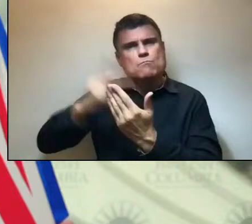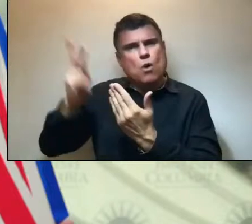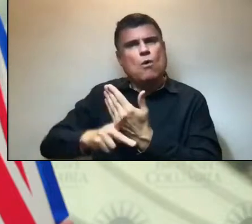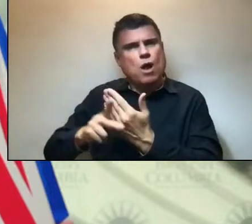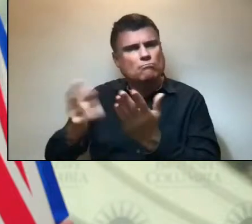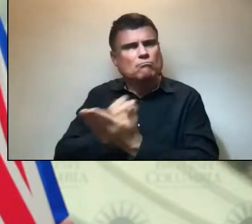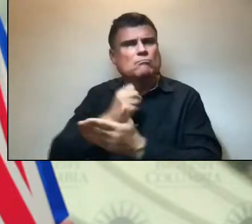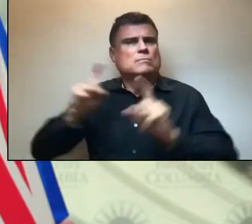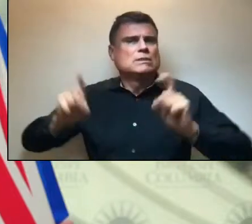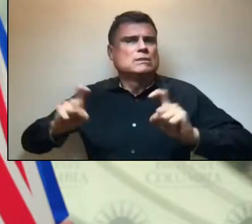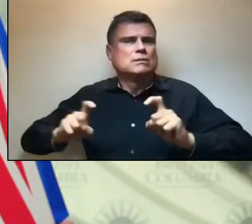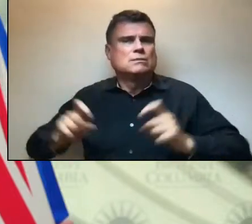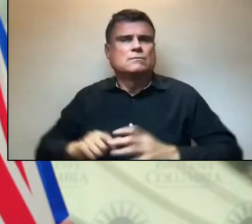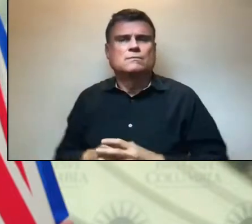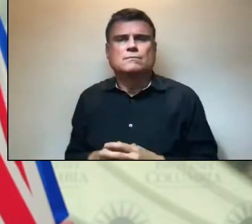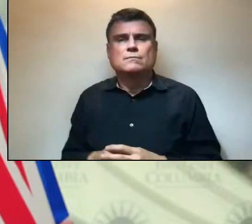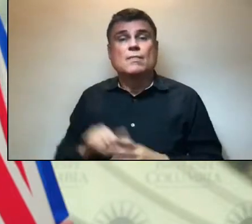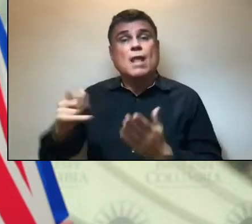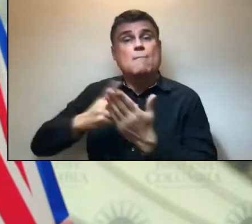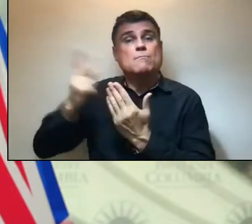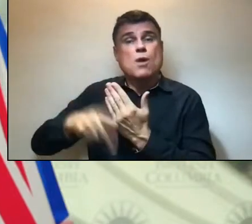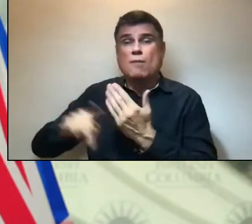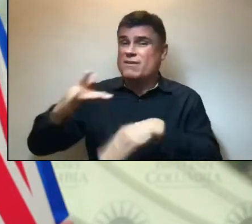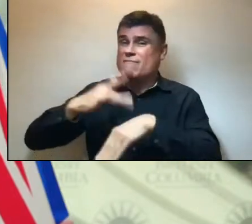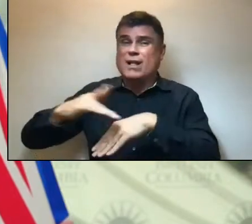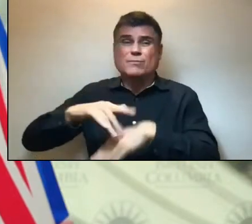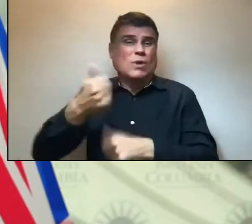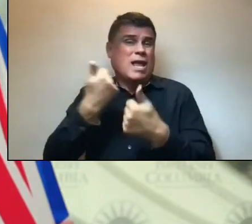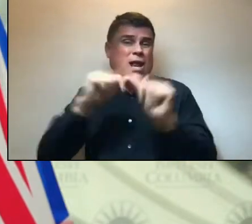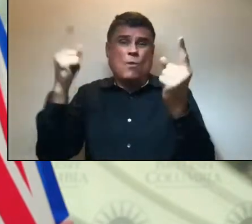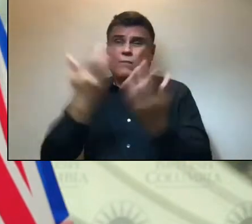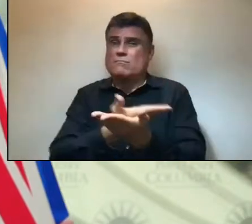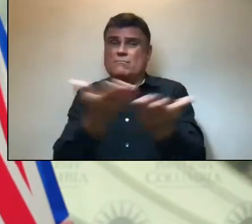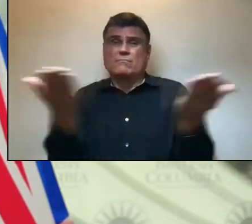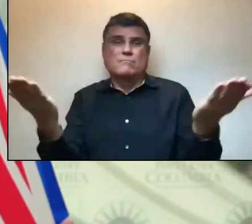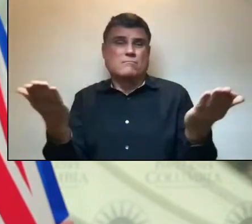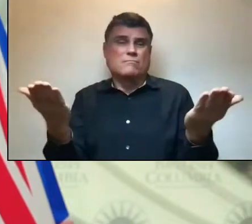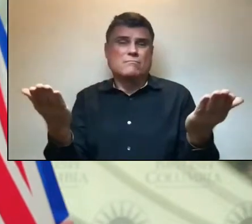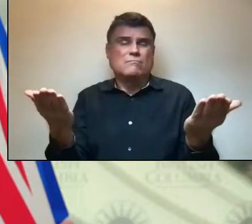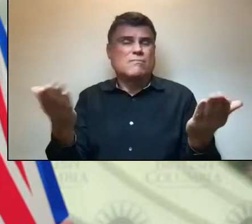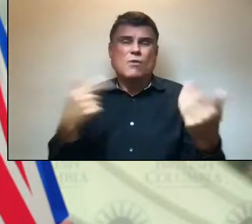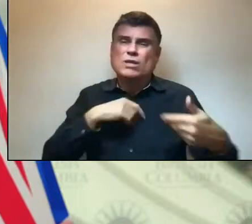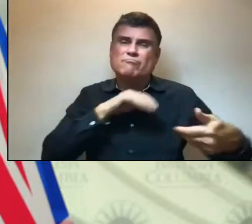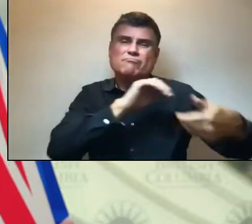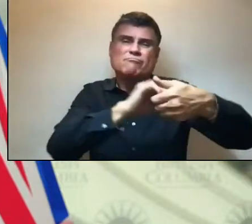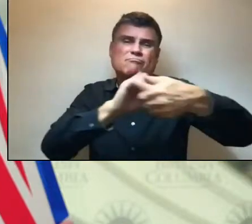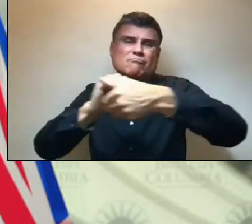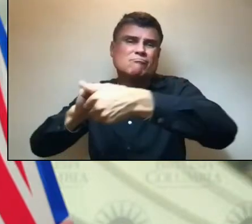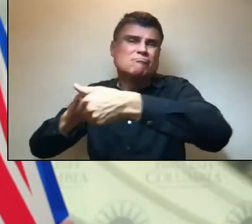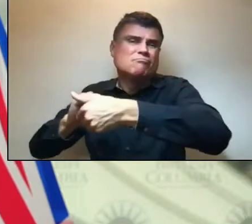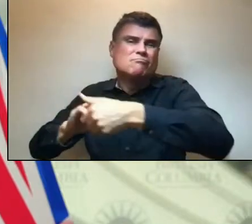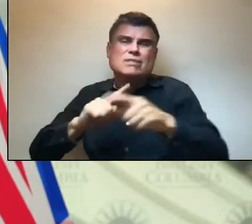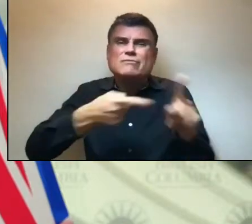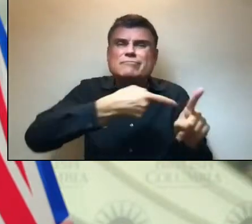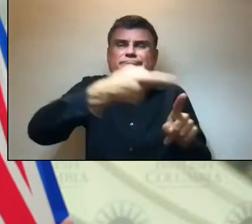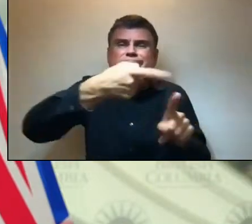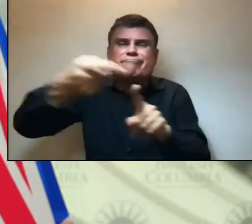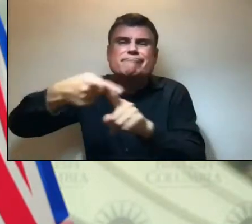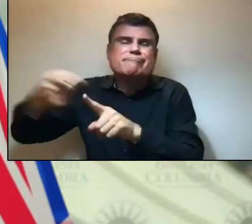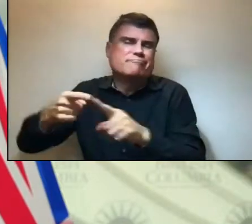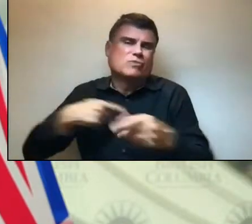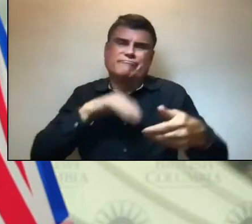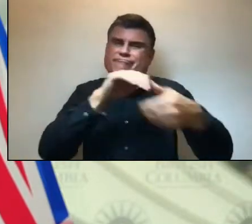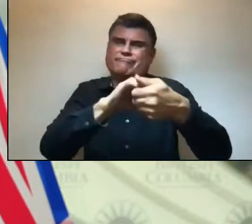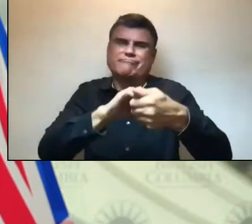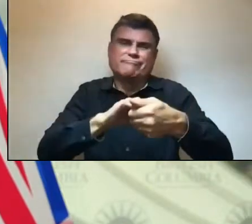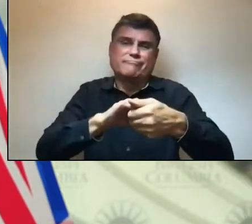those programs are available widely, and obviously we're working with other sectors as well. As we get more access to rapid tests, we will be able to grow those